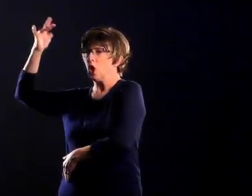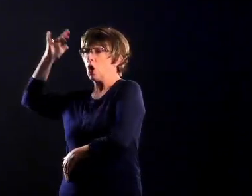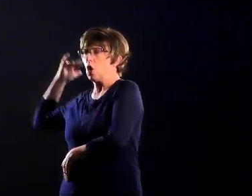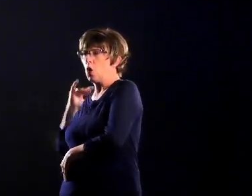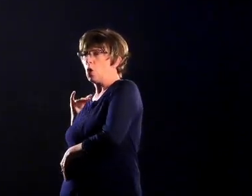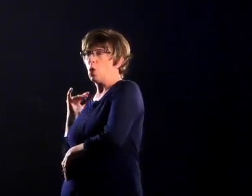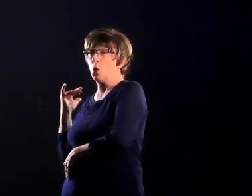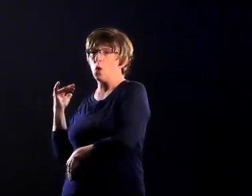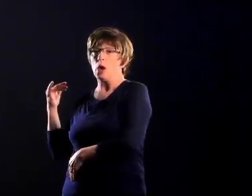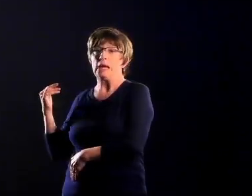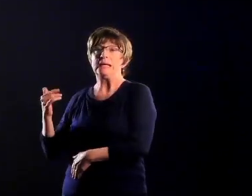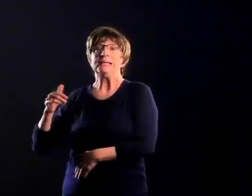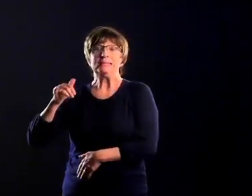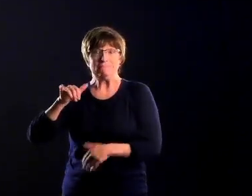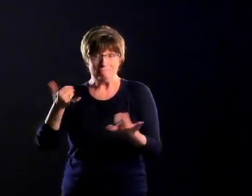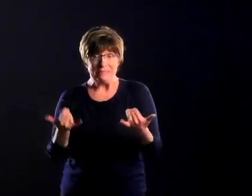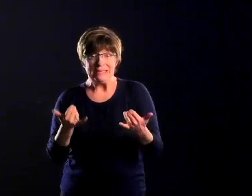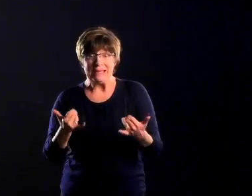has been.